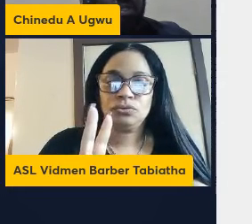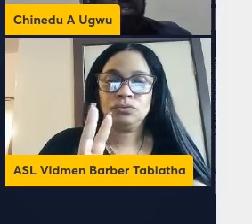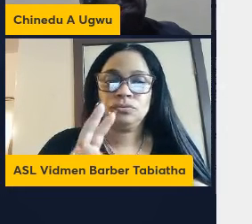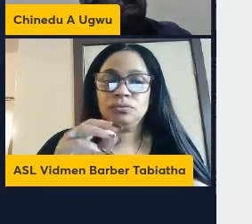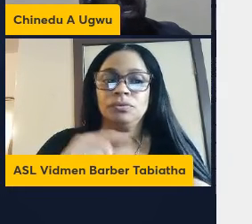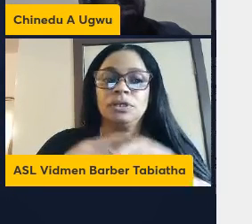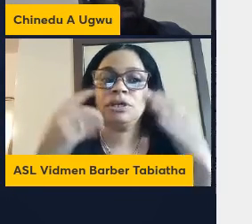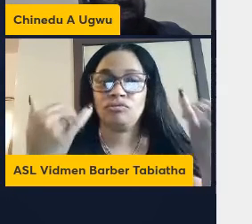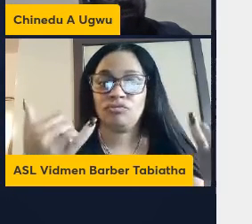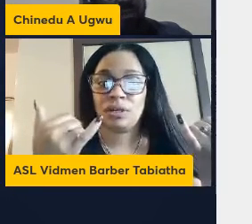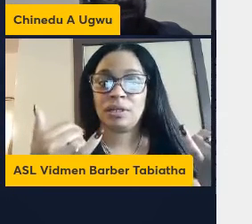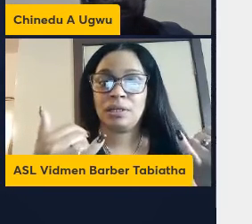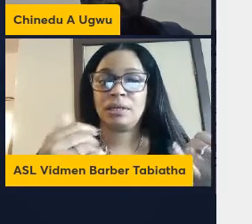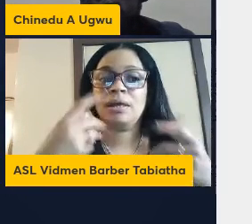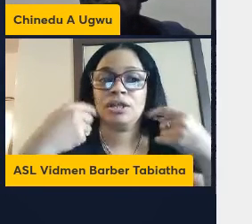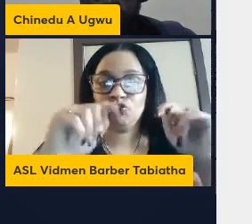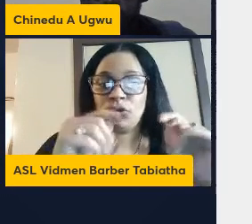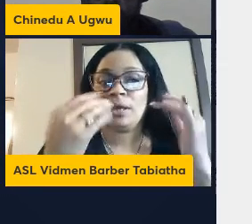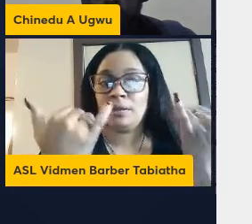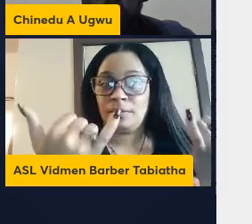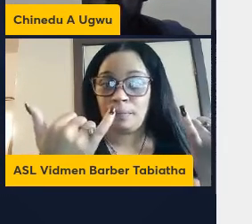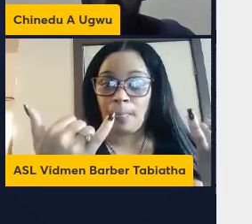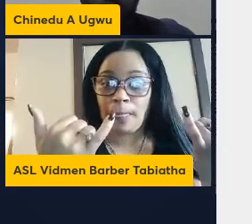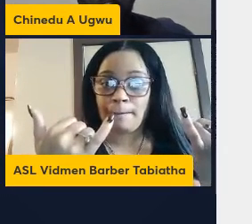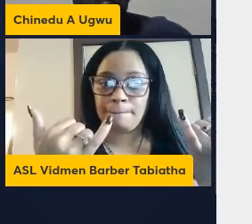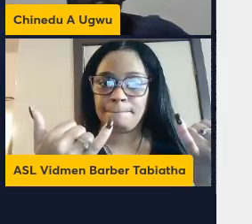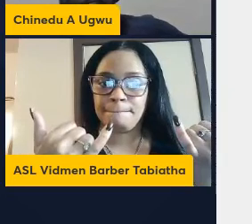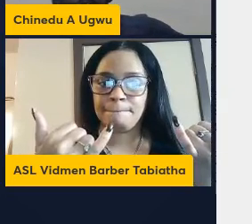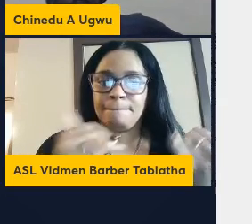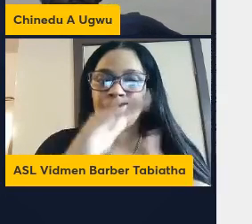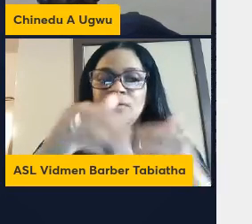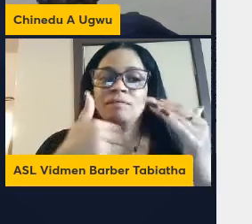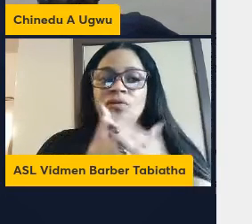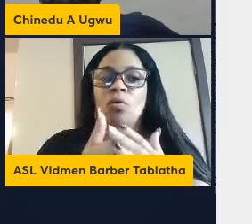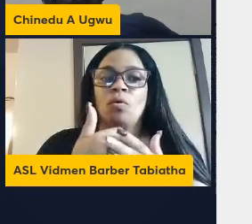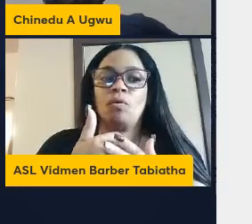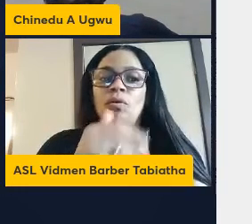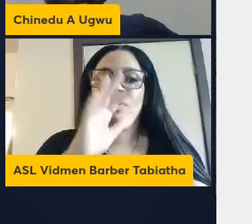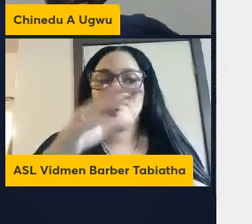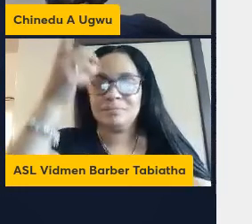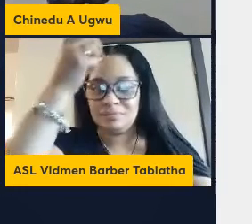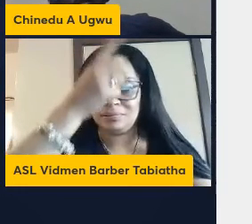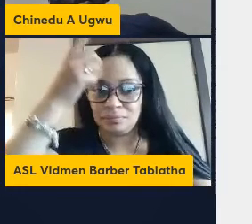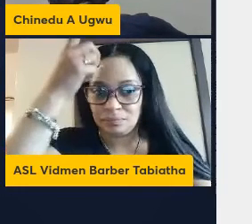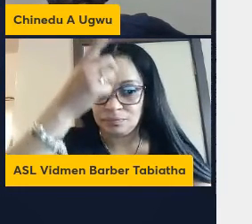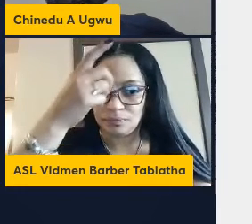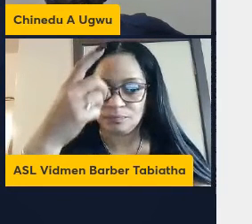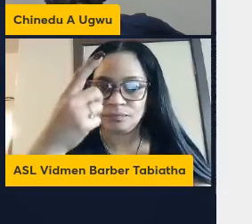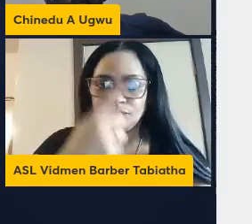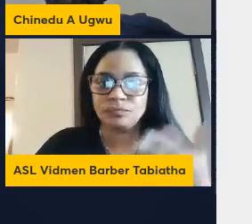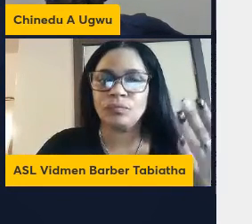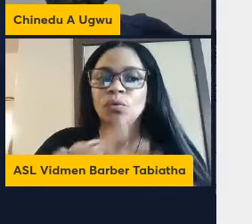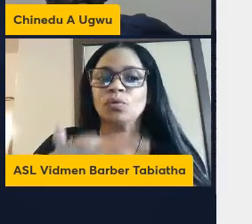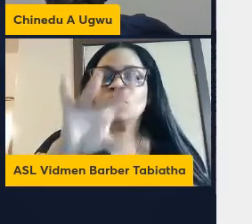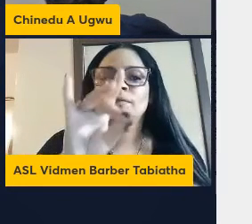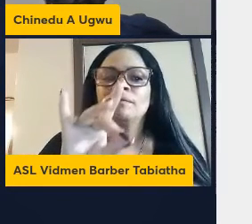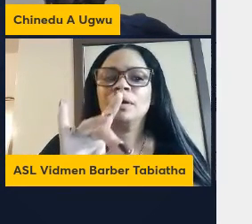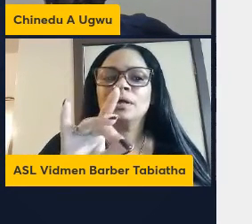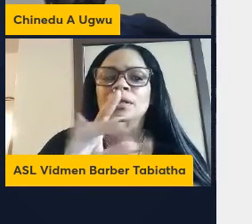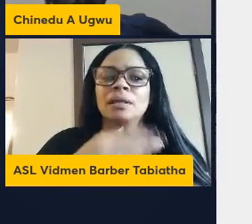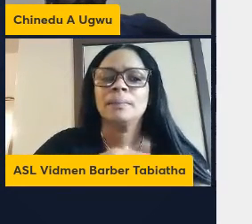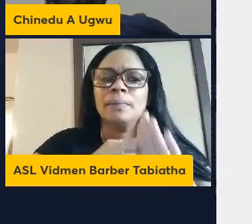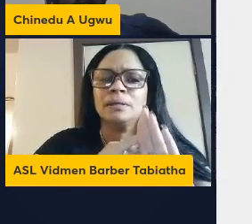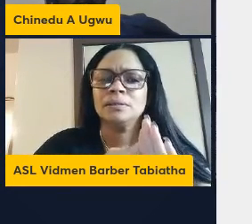in phase one clinical trial in West Africa. In all of this, the clear, what you define as protected